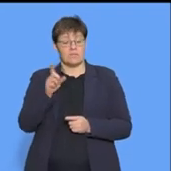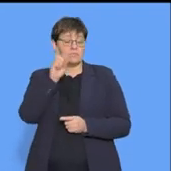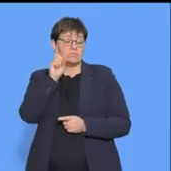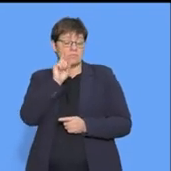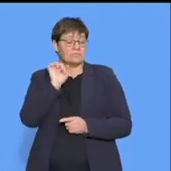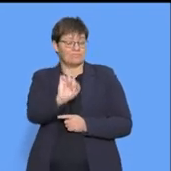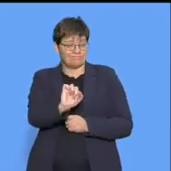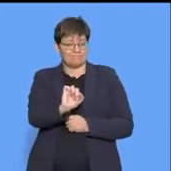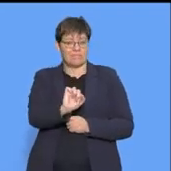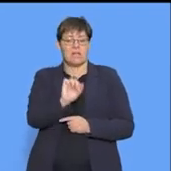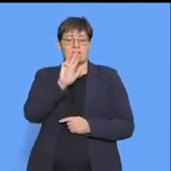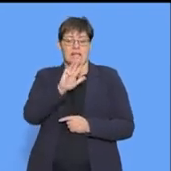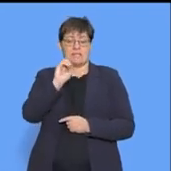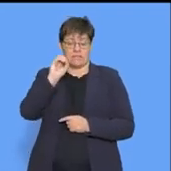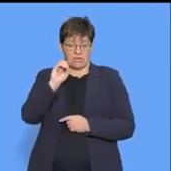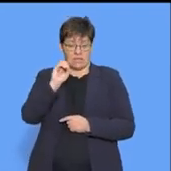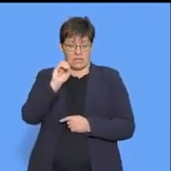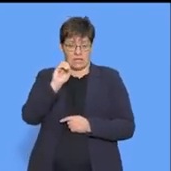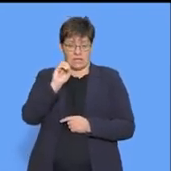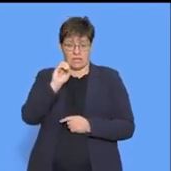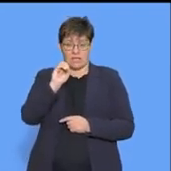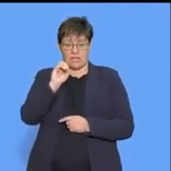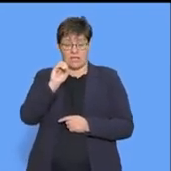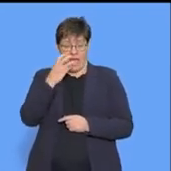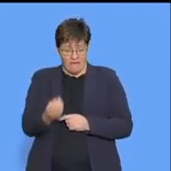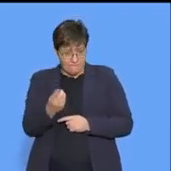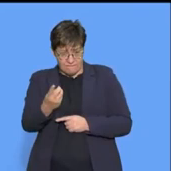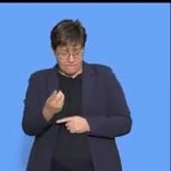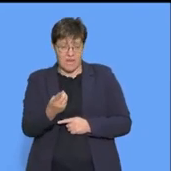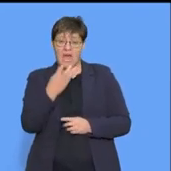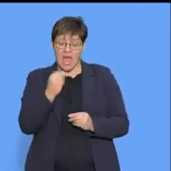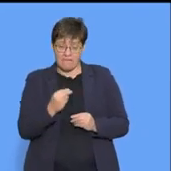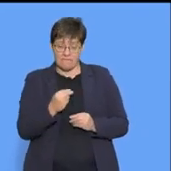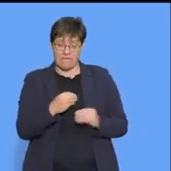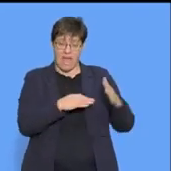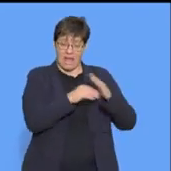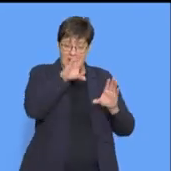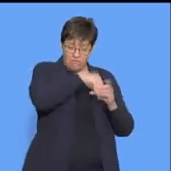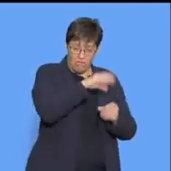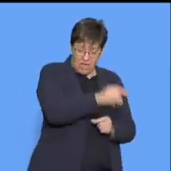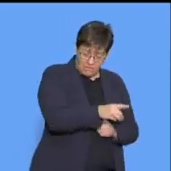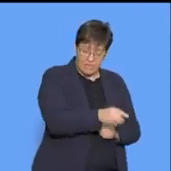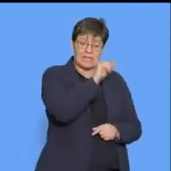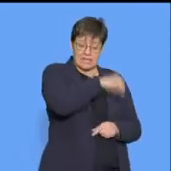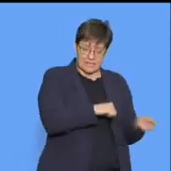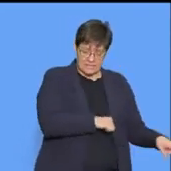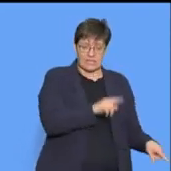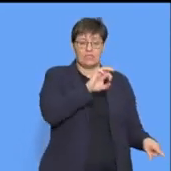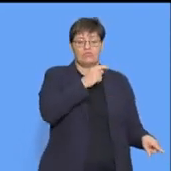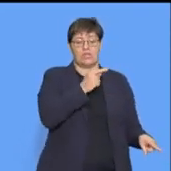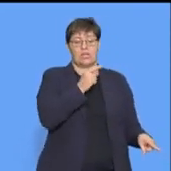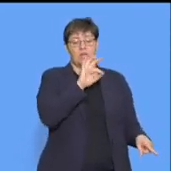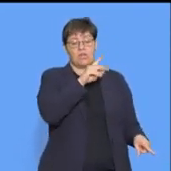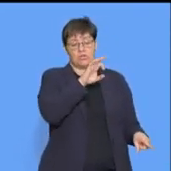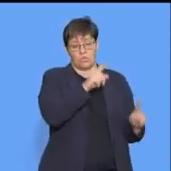so we first check if the triangle is right angled. If it is, then we ask ourselves the question, does it involve angles? And if it